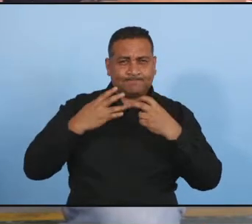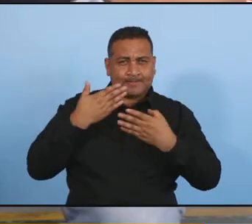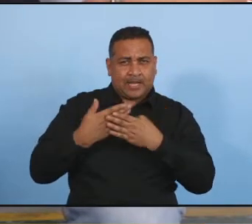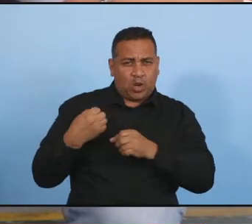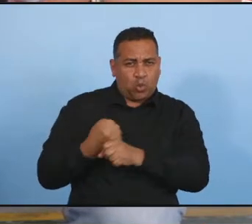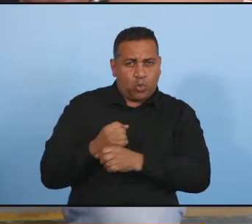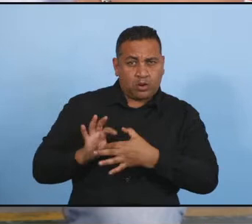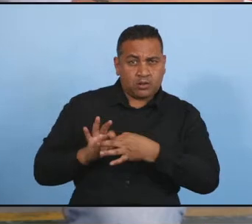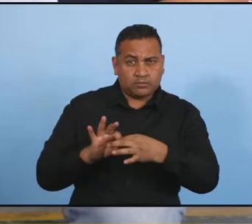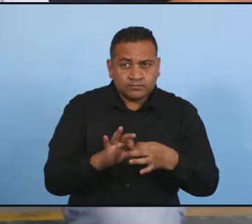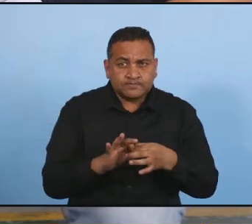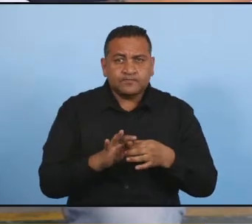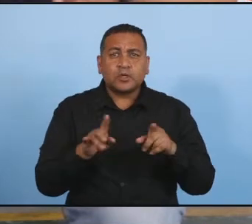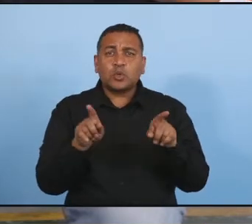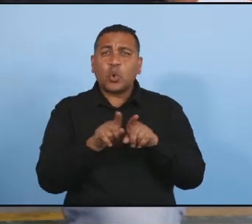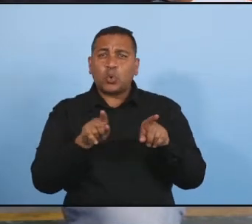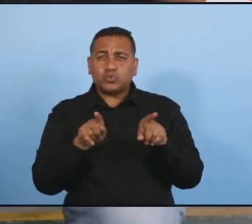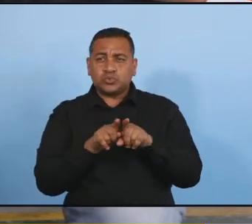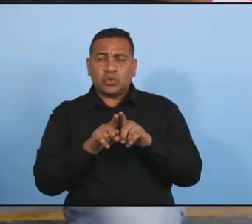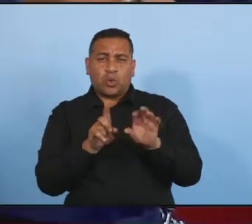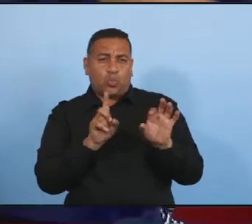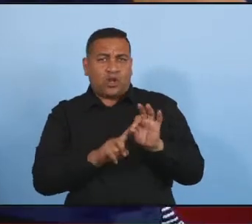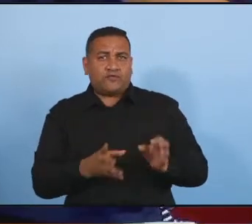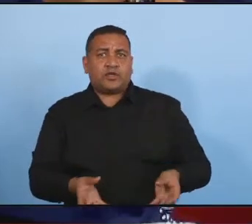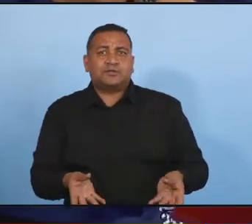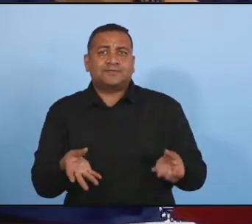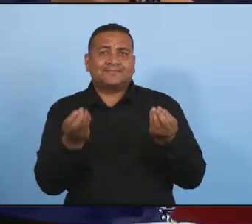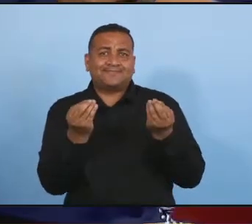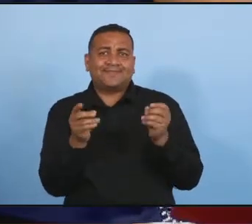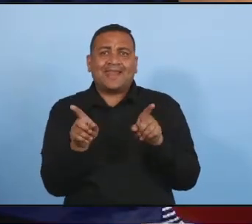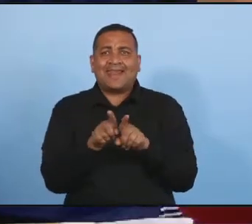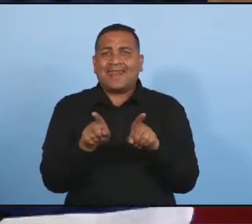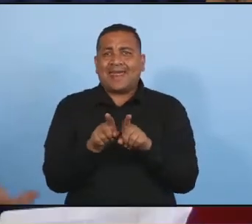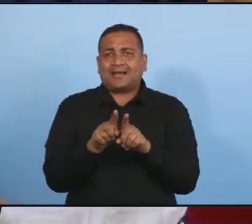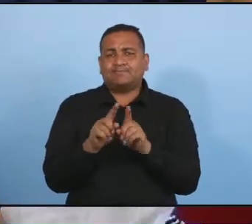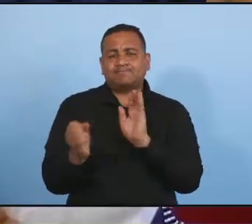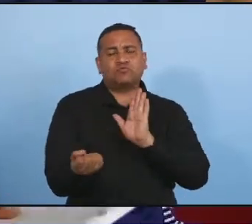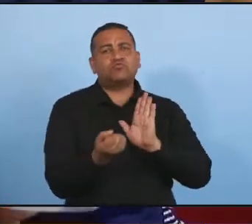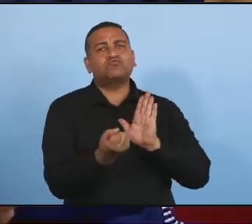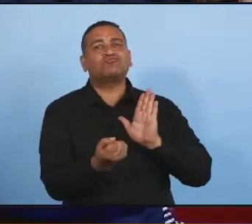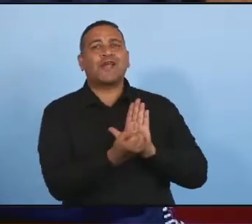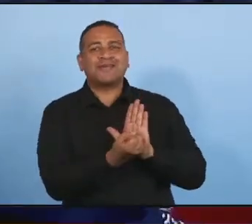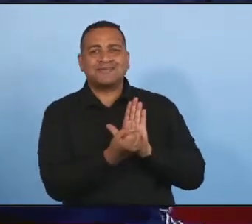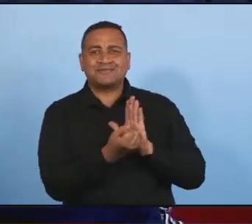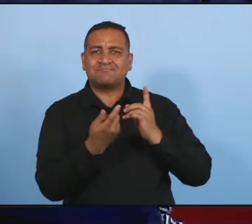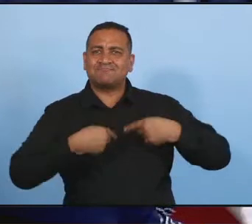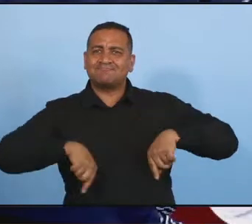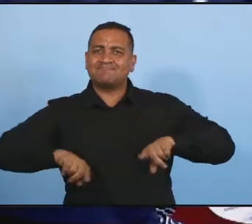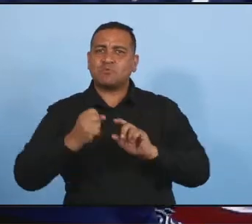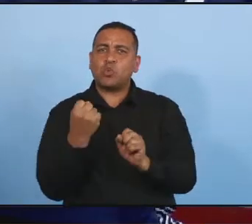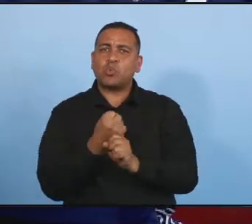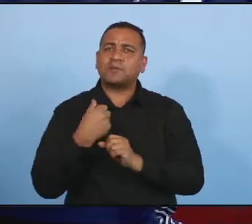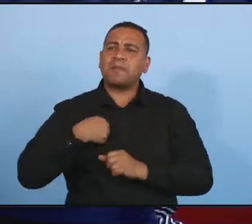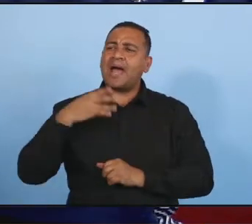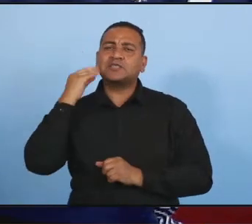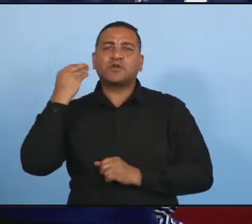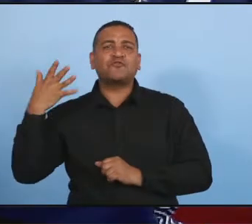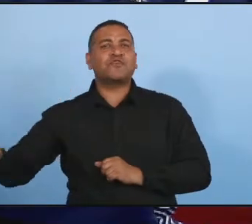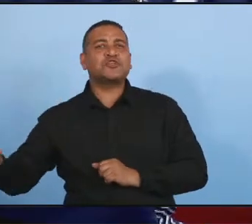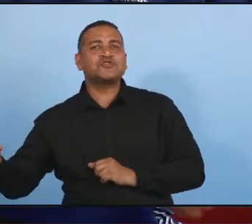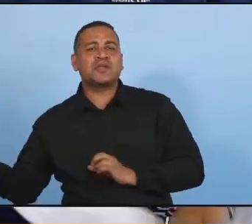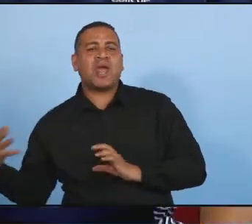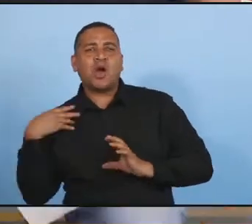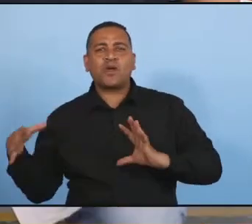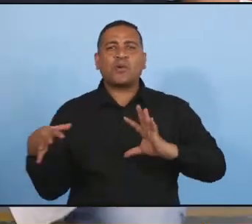then I leave with that qualification, which sort of solidifies and certifies my work experience, and now I kind of have the qualification.